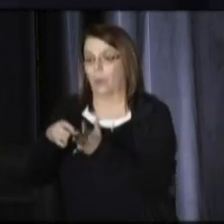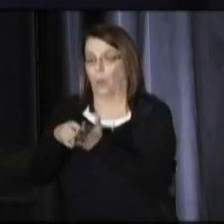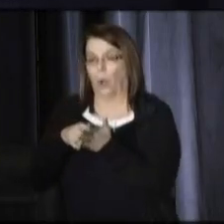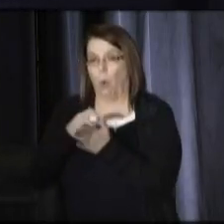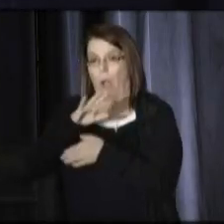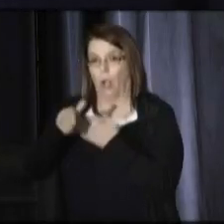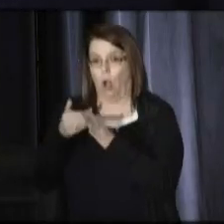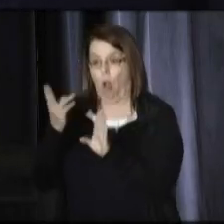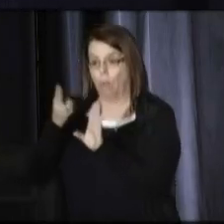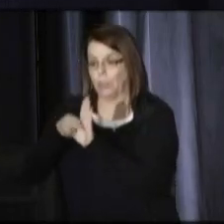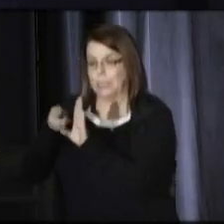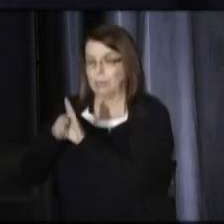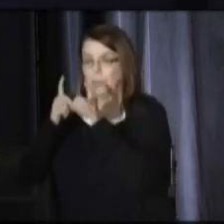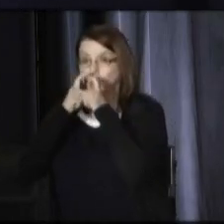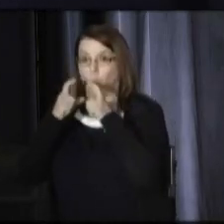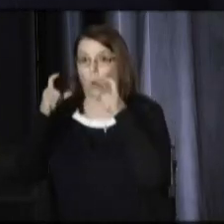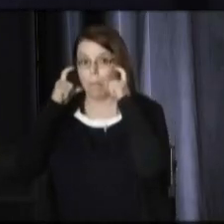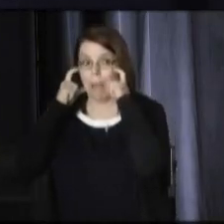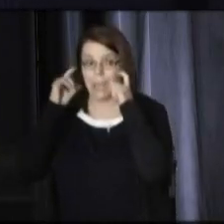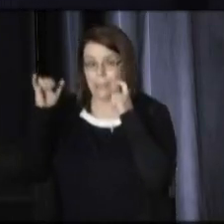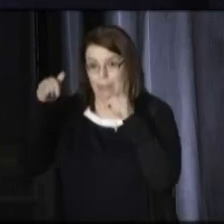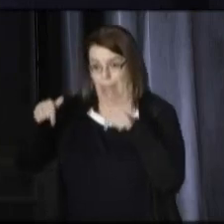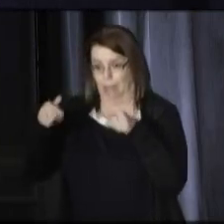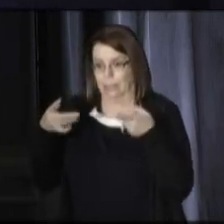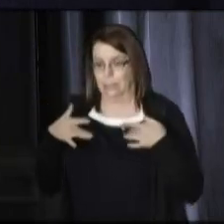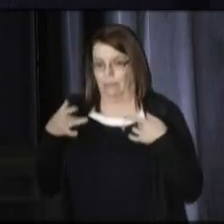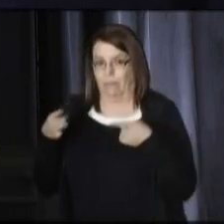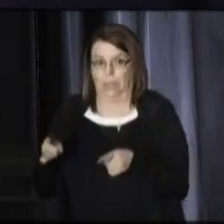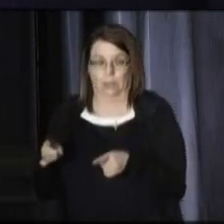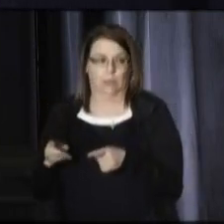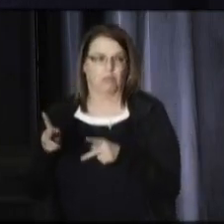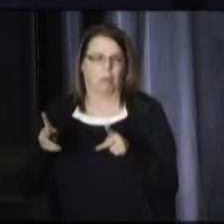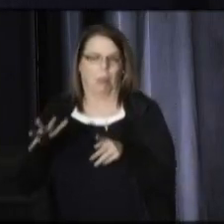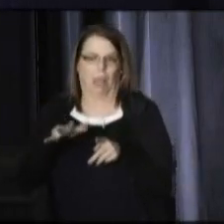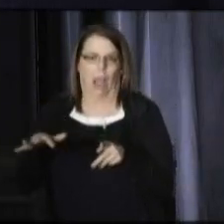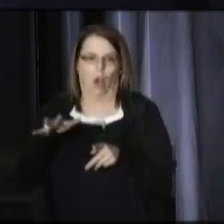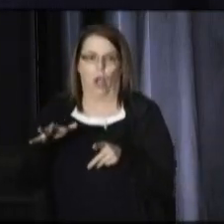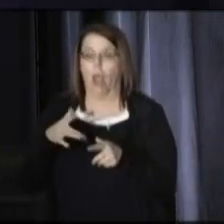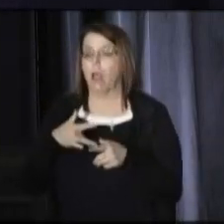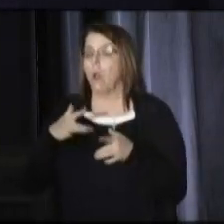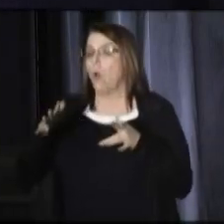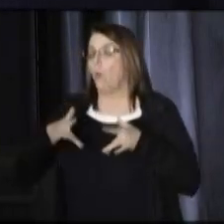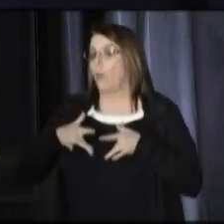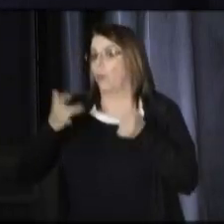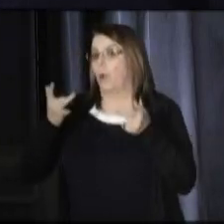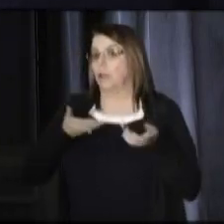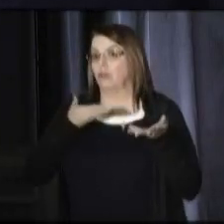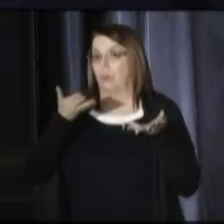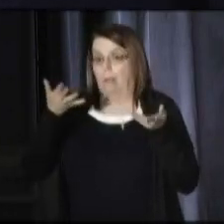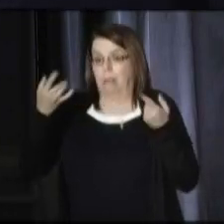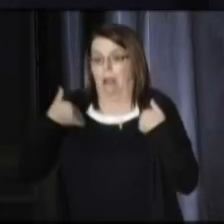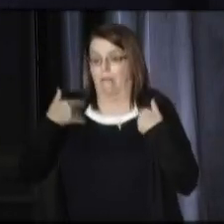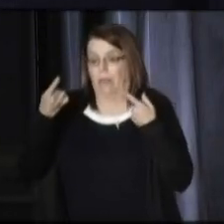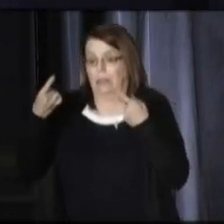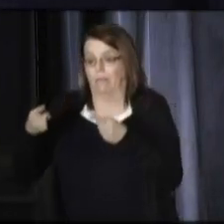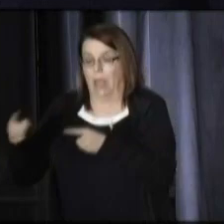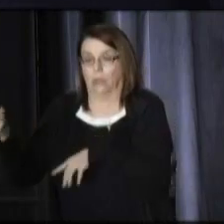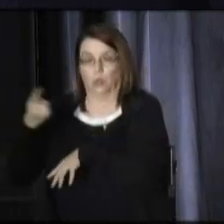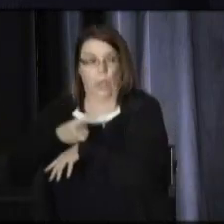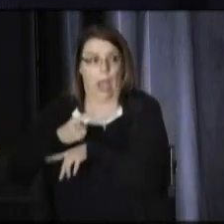masks in public spaces, such as this event. We are delighted to bring you this event today. Before we introduce our